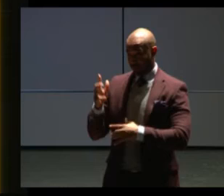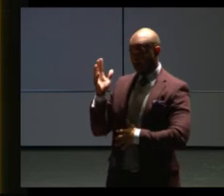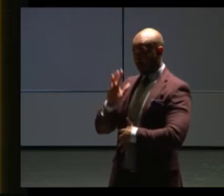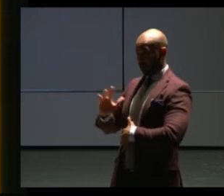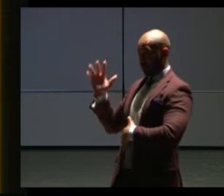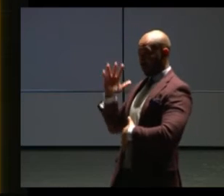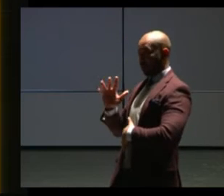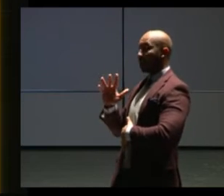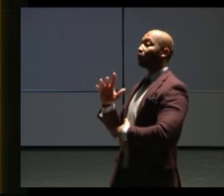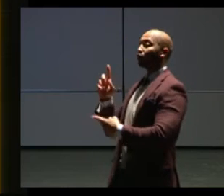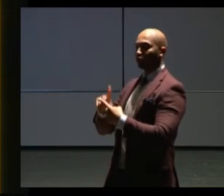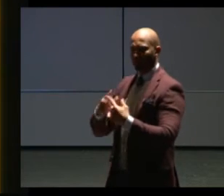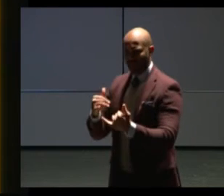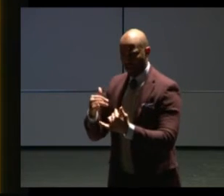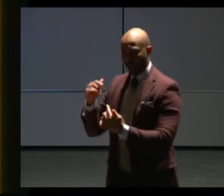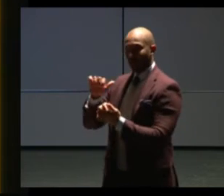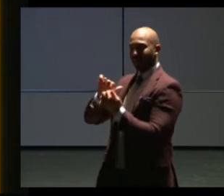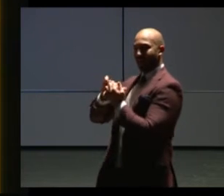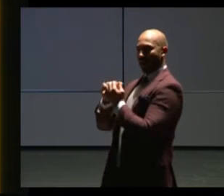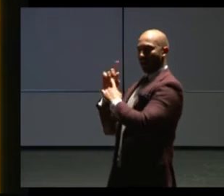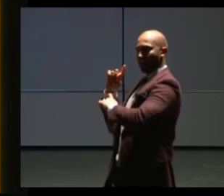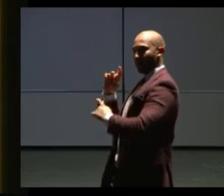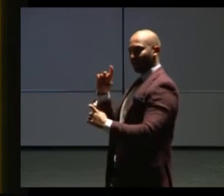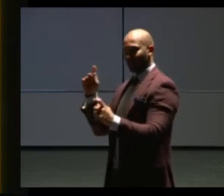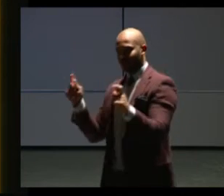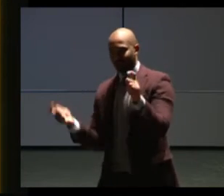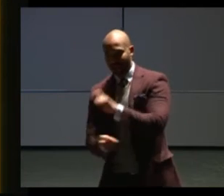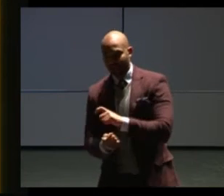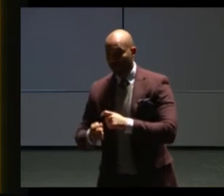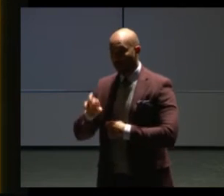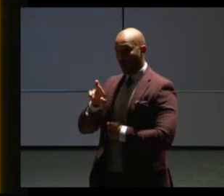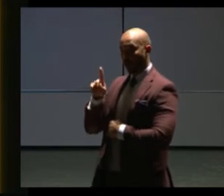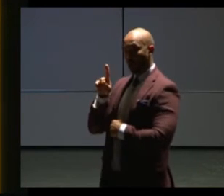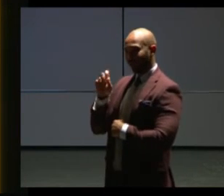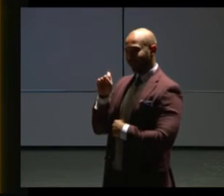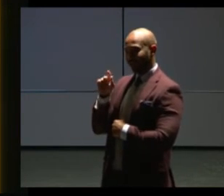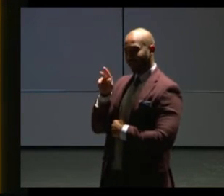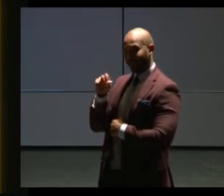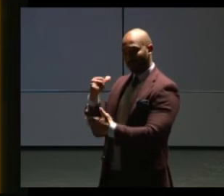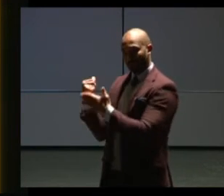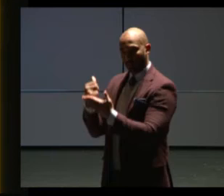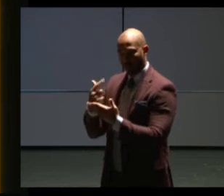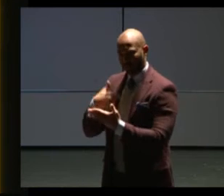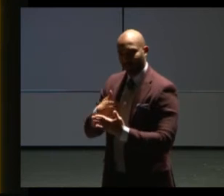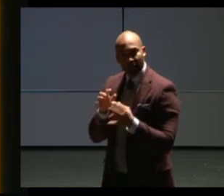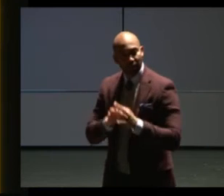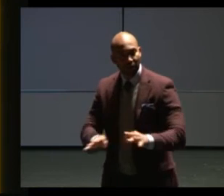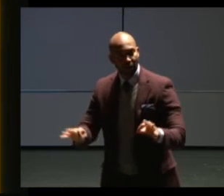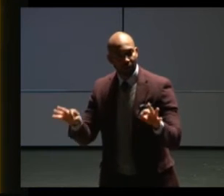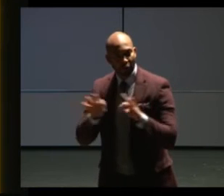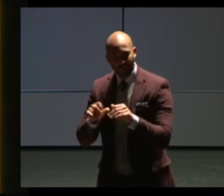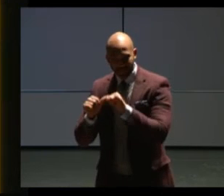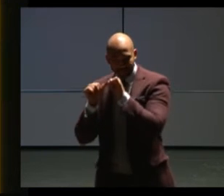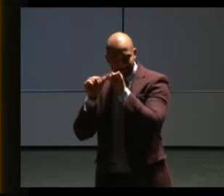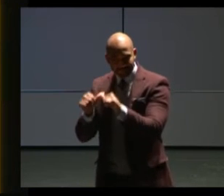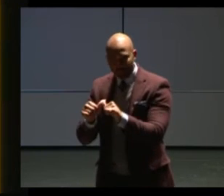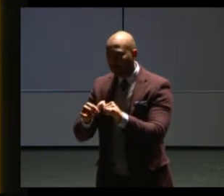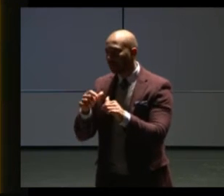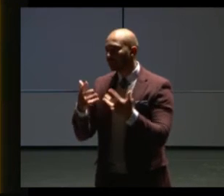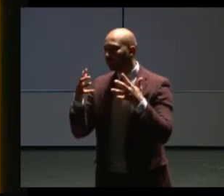and where we are today and what the R1 status has done for us and why it's so critical that we maintain this to the greatest extent that we